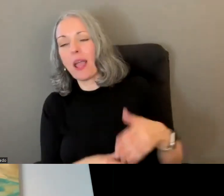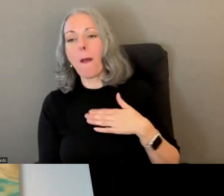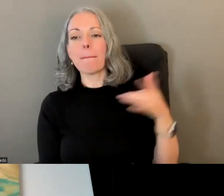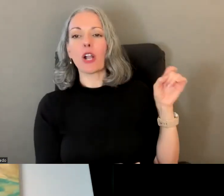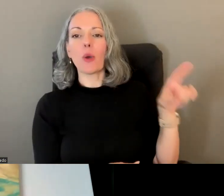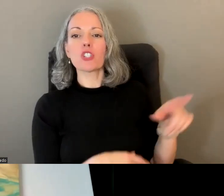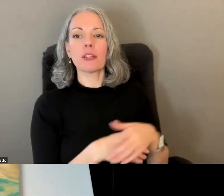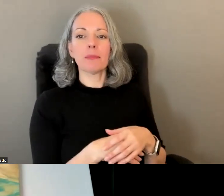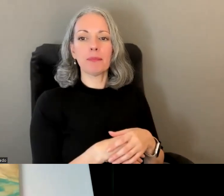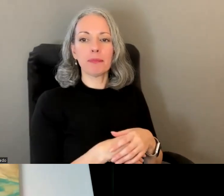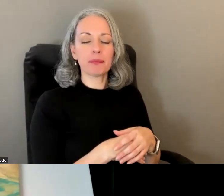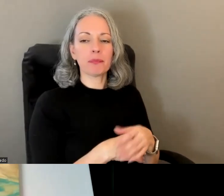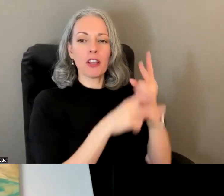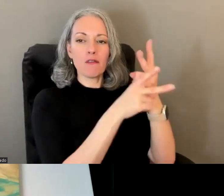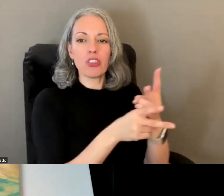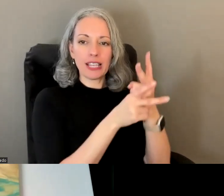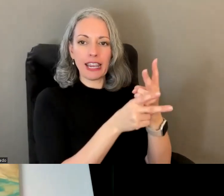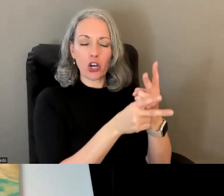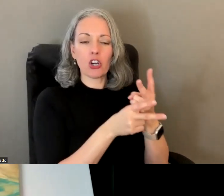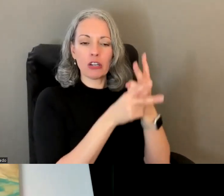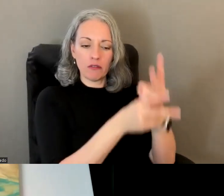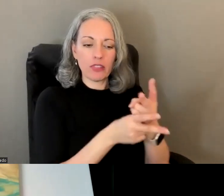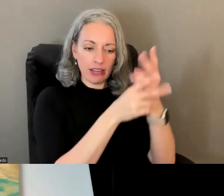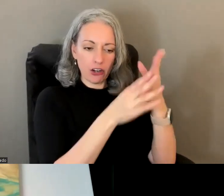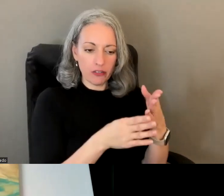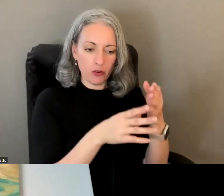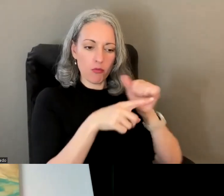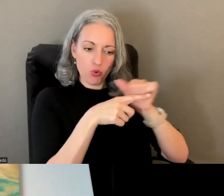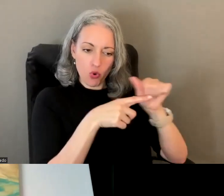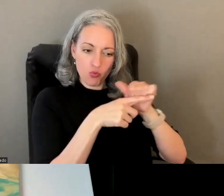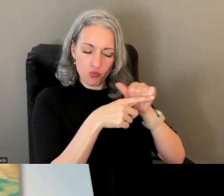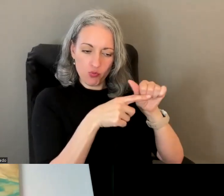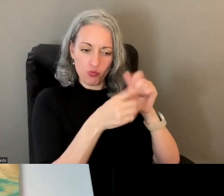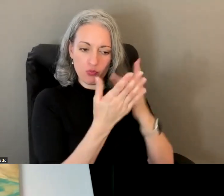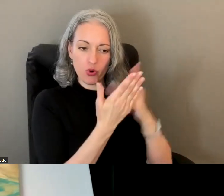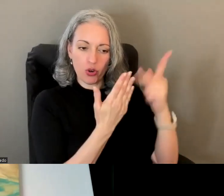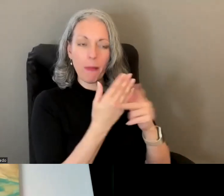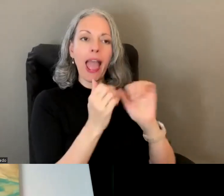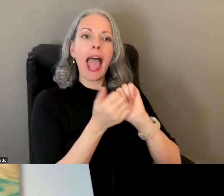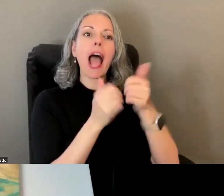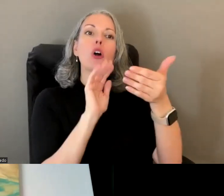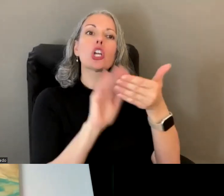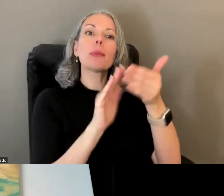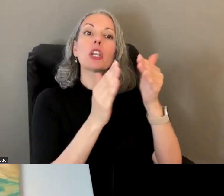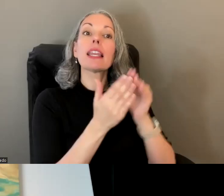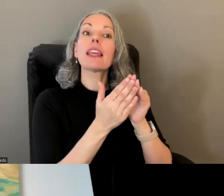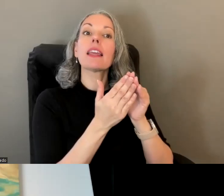is, for the caregiver training program, how is community going to